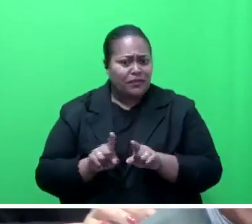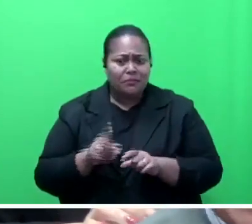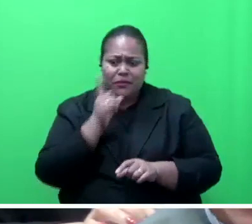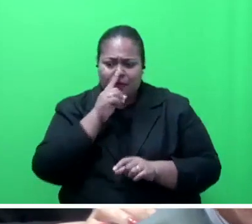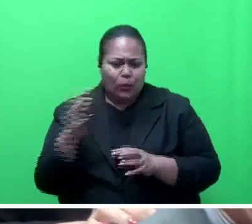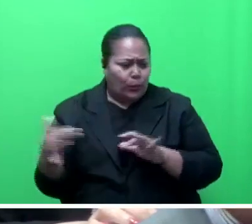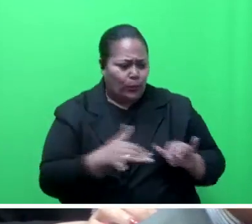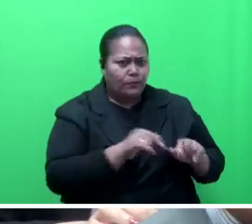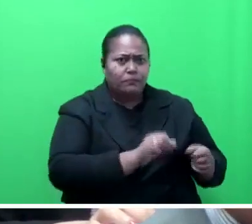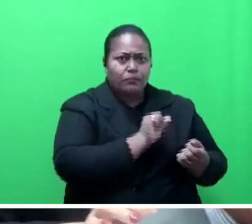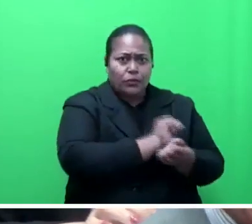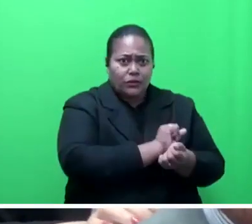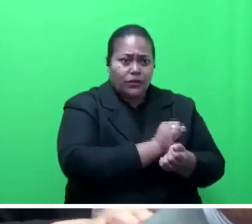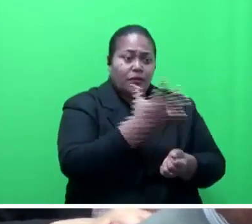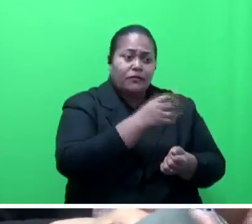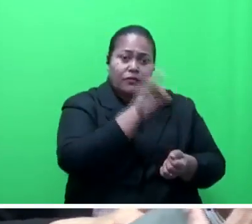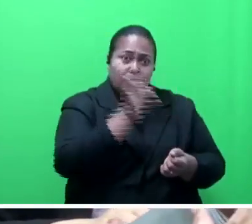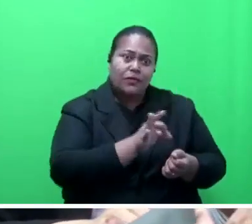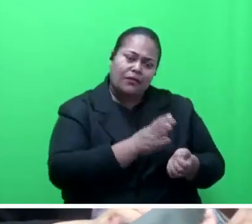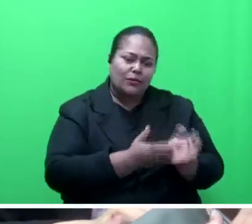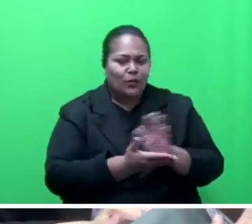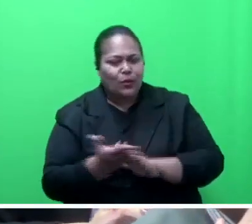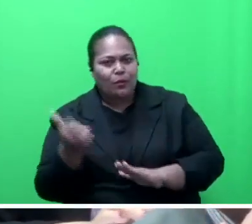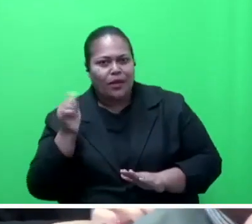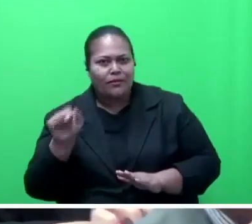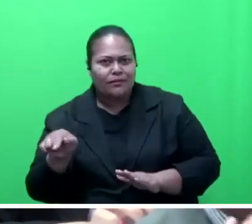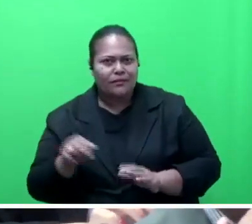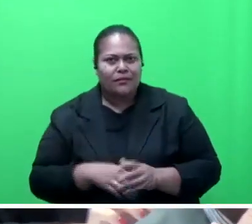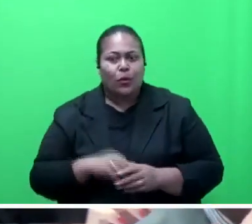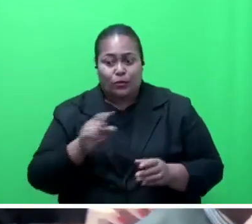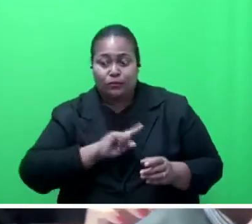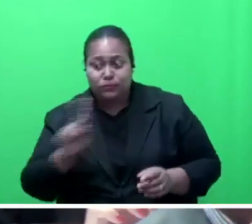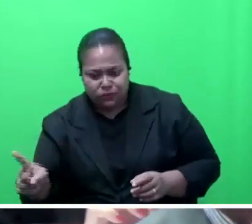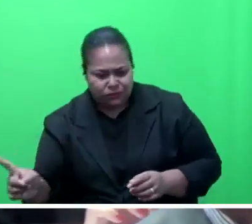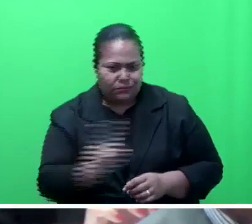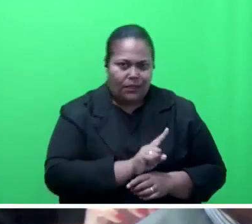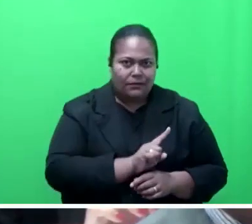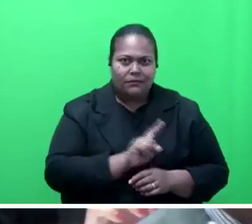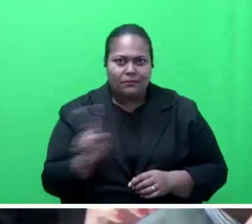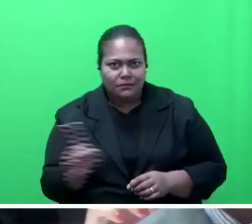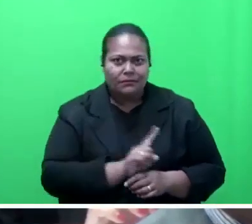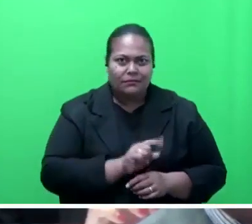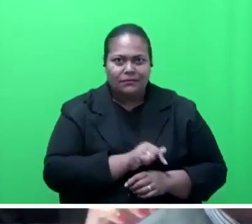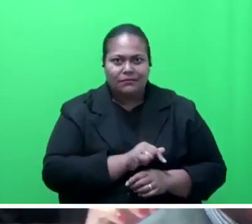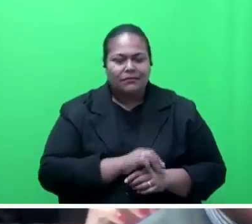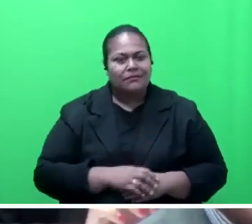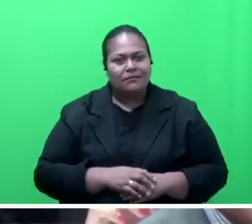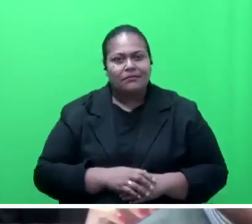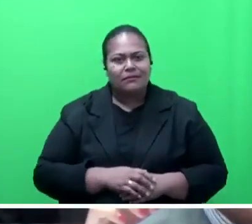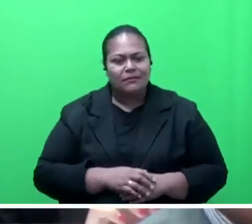prison, 50% of them used to go back. It was like a revolving door. That's what used to happen. I remember very clearly,